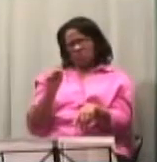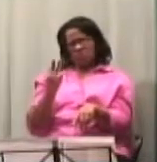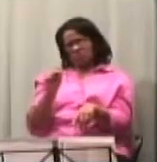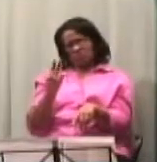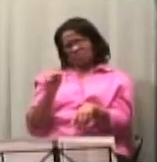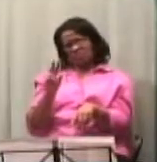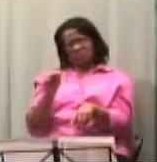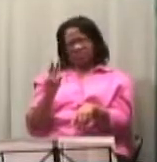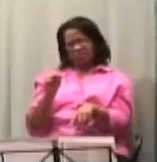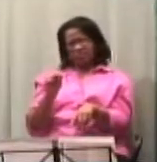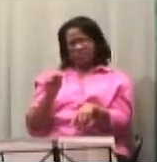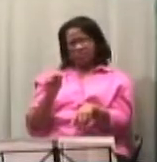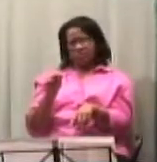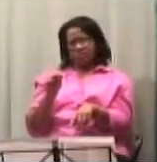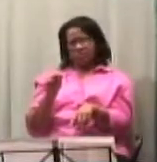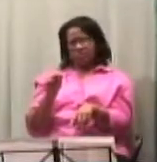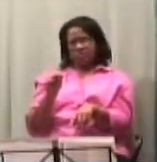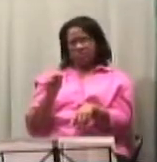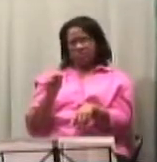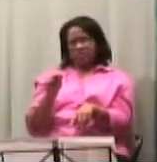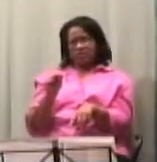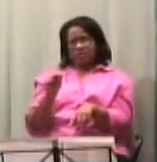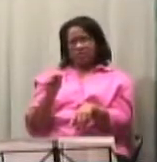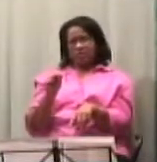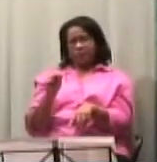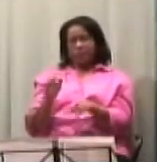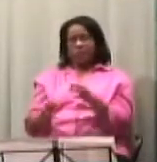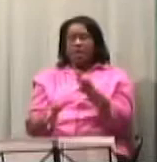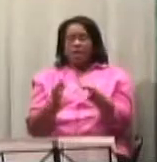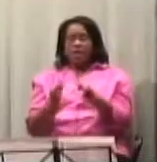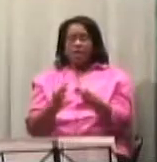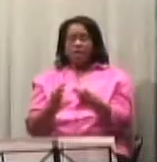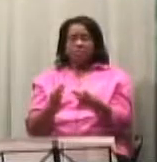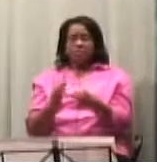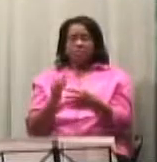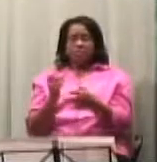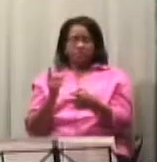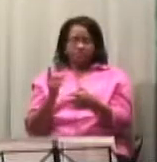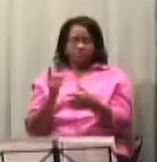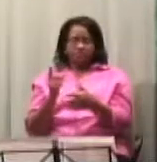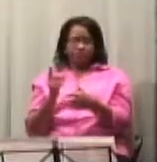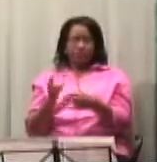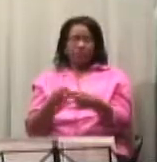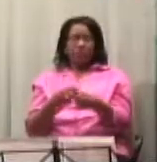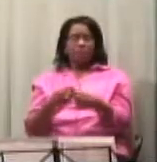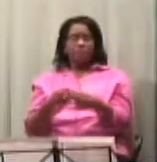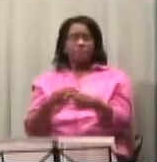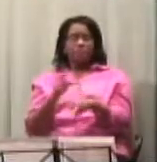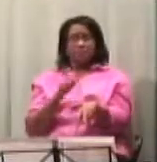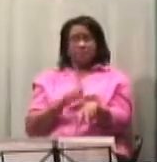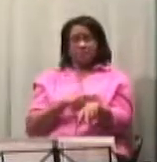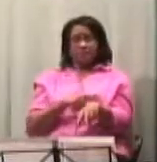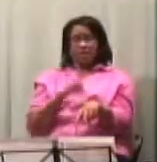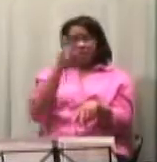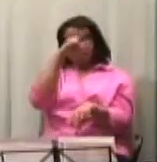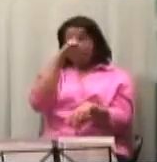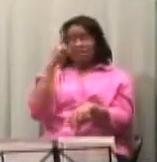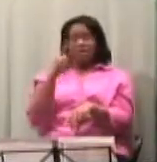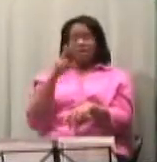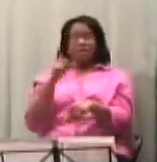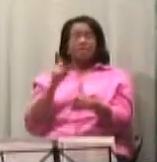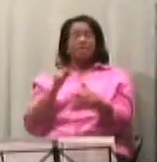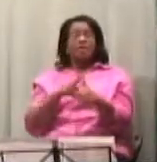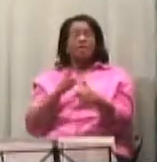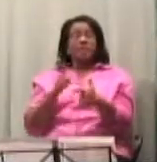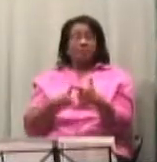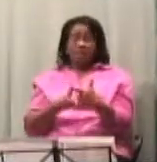Lord, means to let the bird of heaven, of the sin, take away the seeds, or let the thorns, you